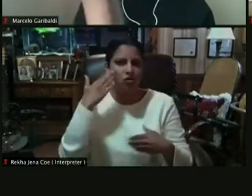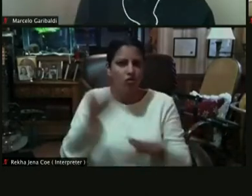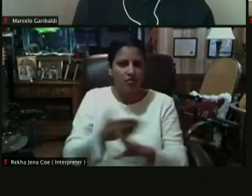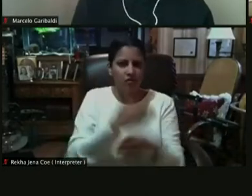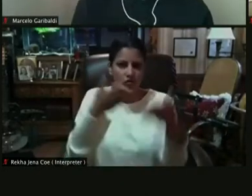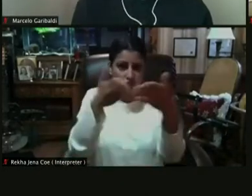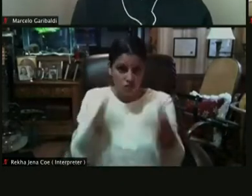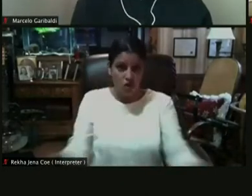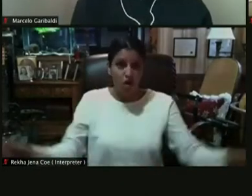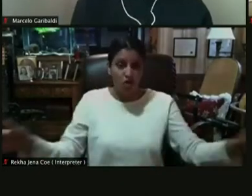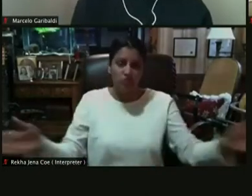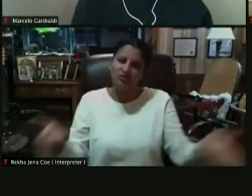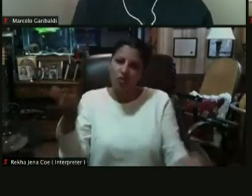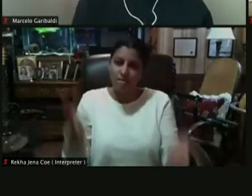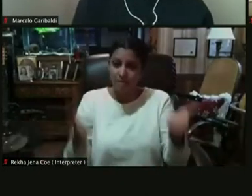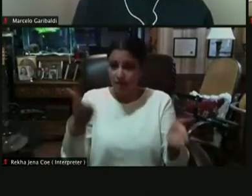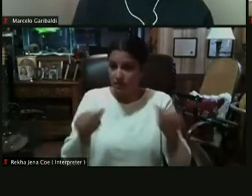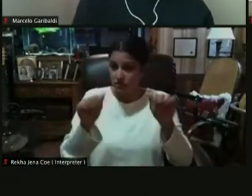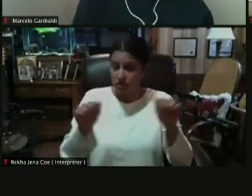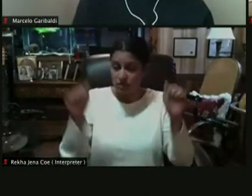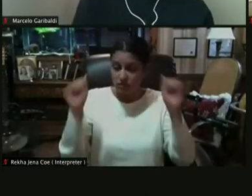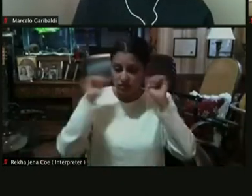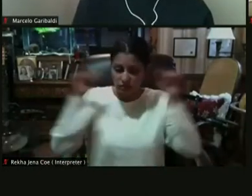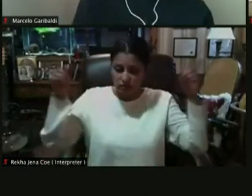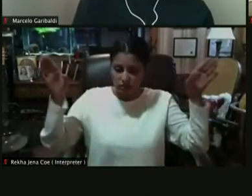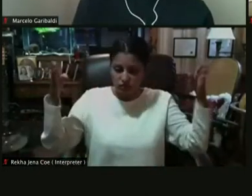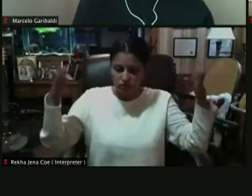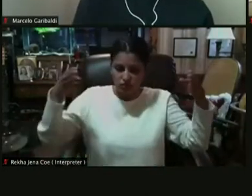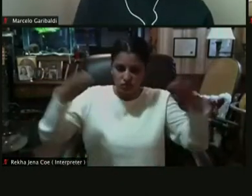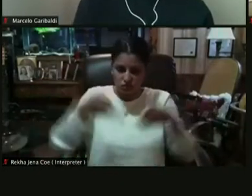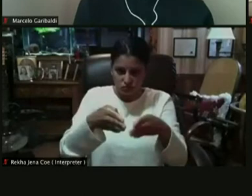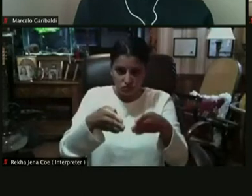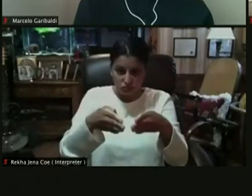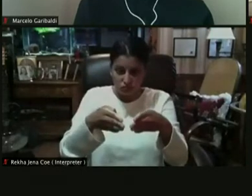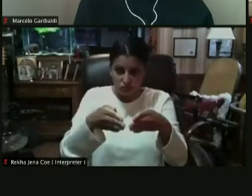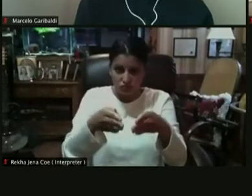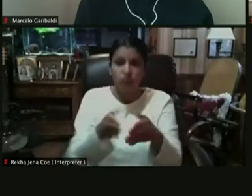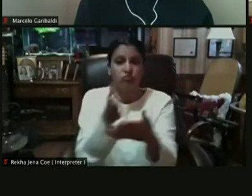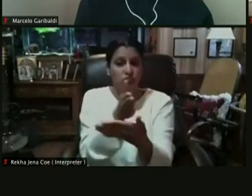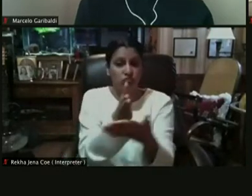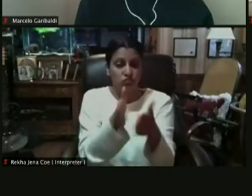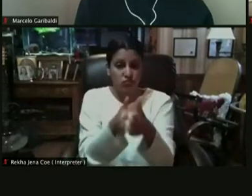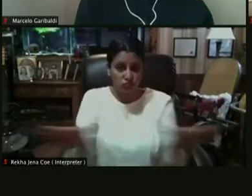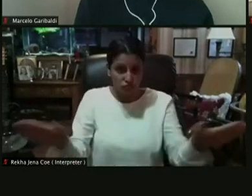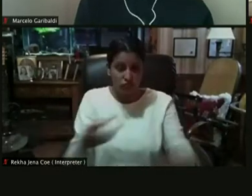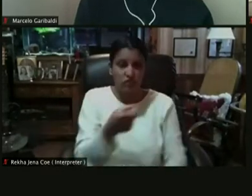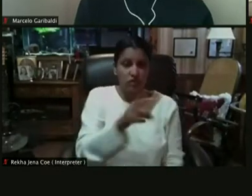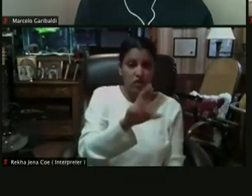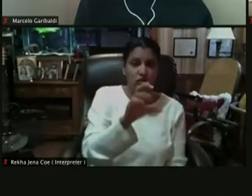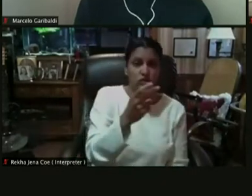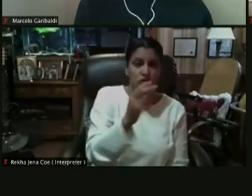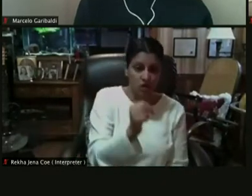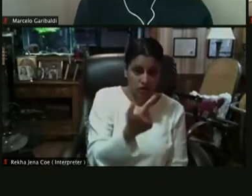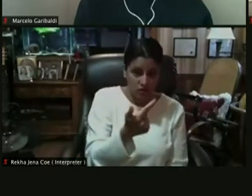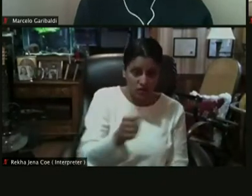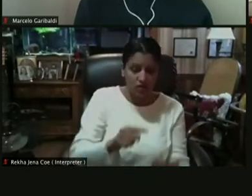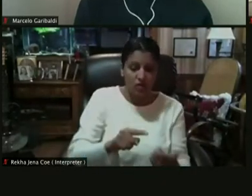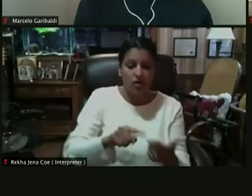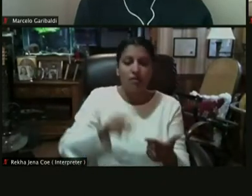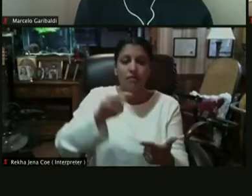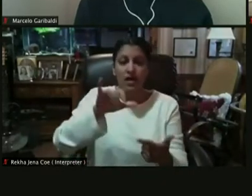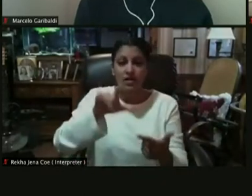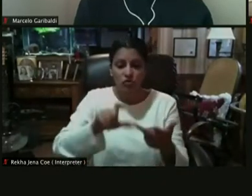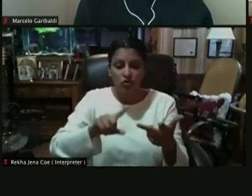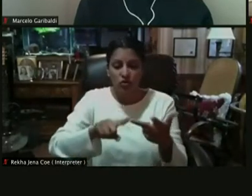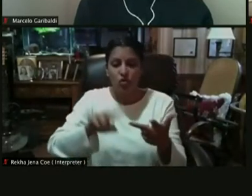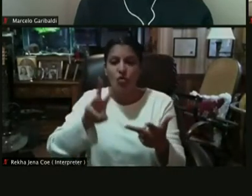maybe this will help lessen that broadness. We can start off with Dr. Chung, Dr. Maisal, and then Dr. Watkins. So a lot of